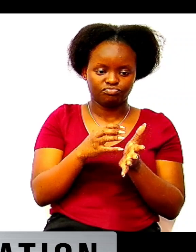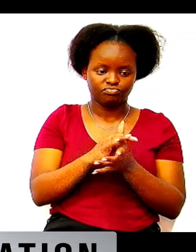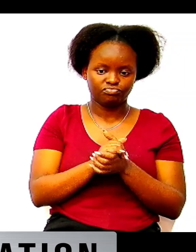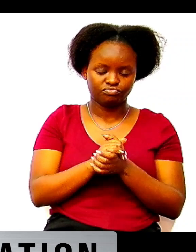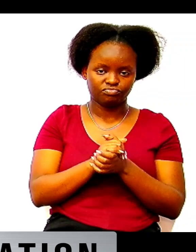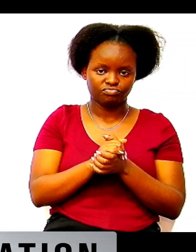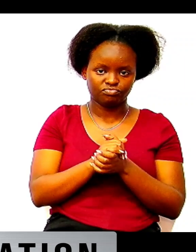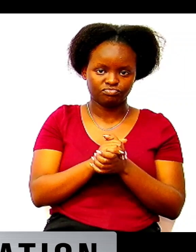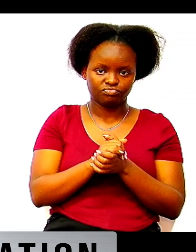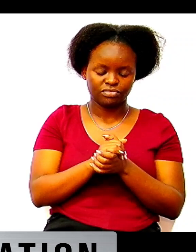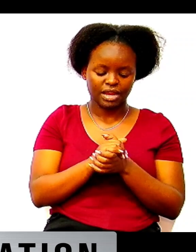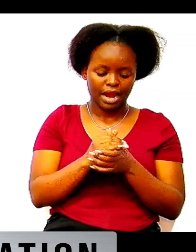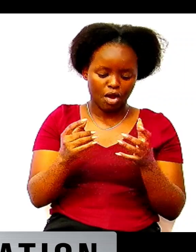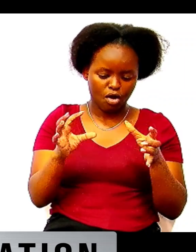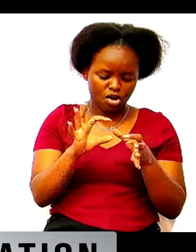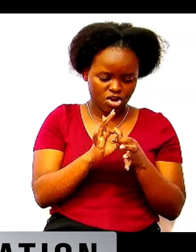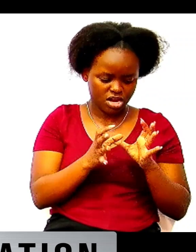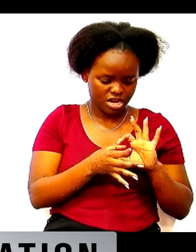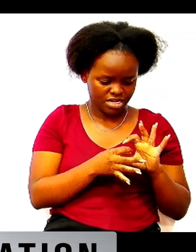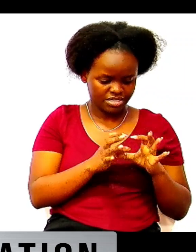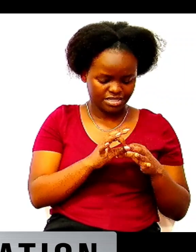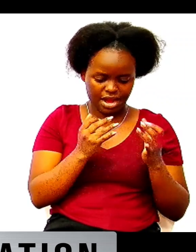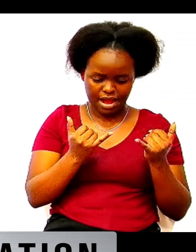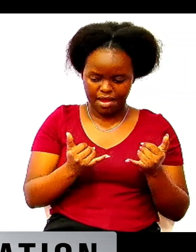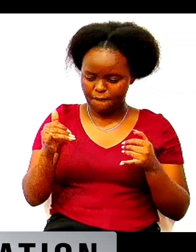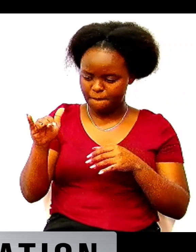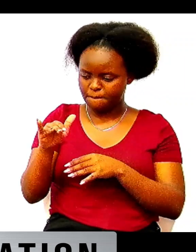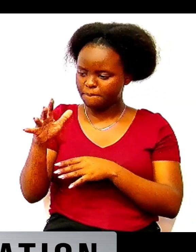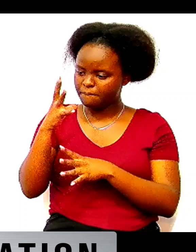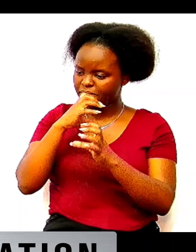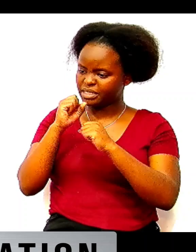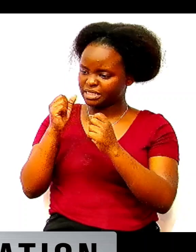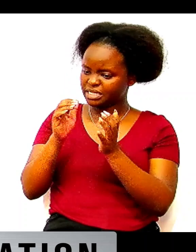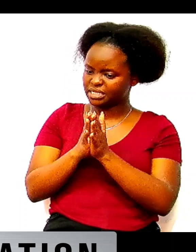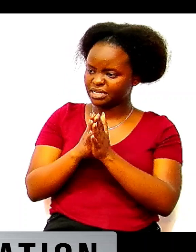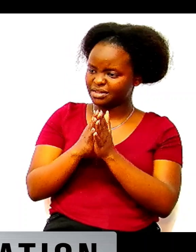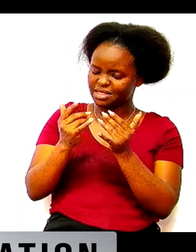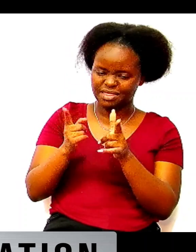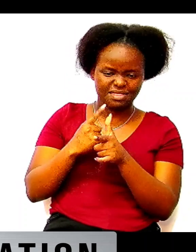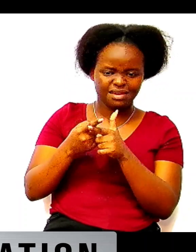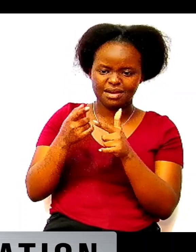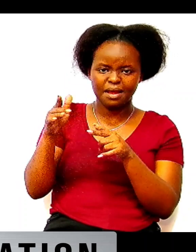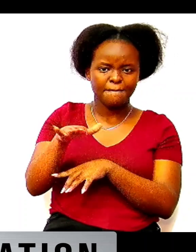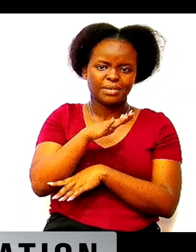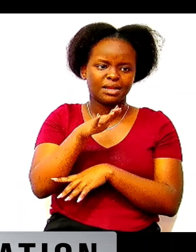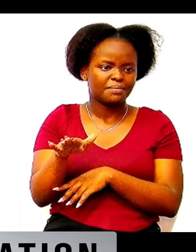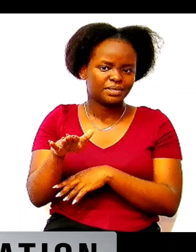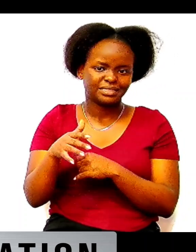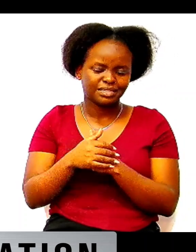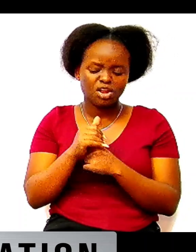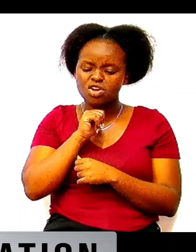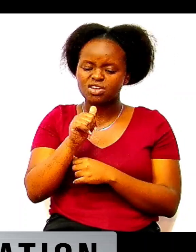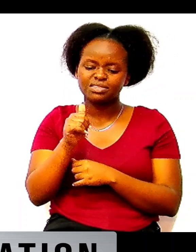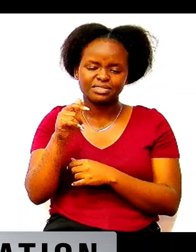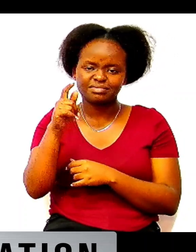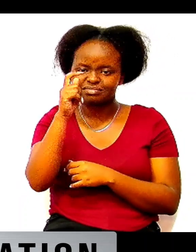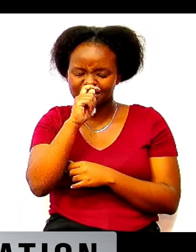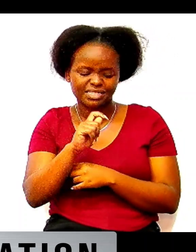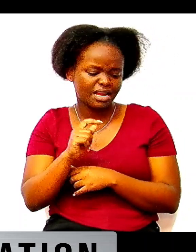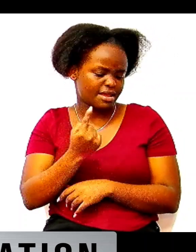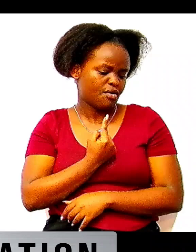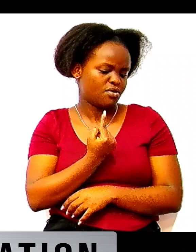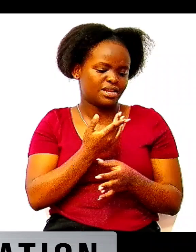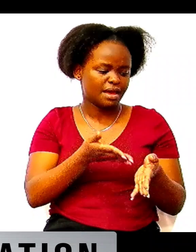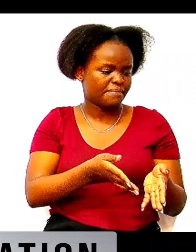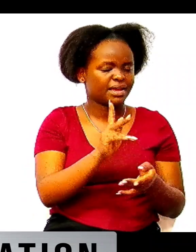turned around, and it is like now the president and then parliament, and this is what seems to be the image, not just in Tanzania, even here in Kenya. We've